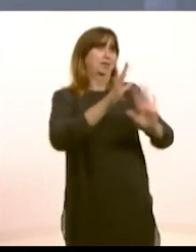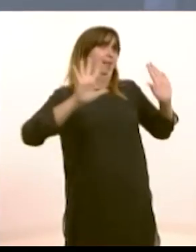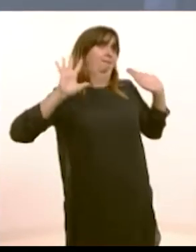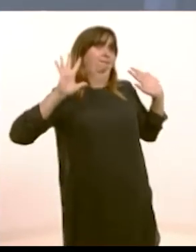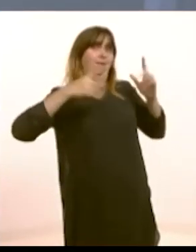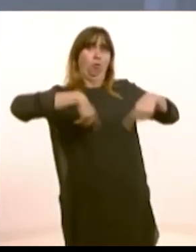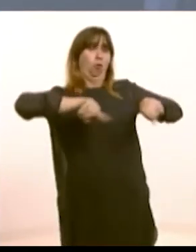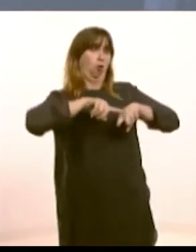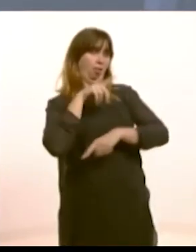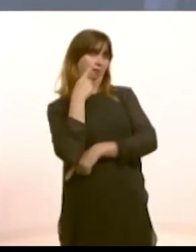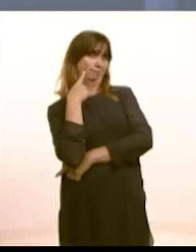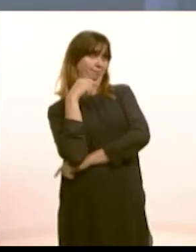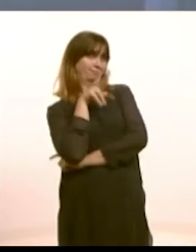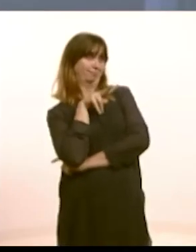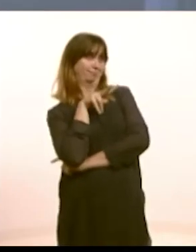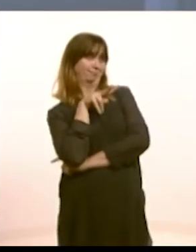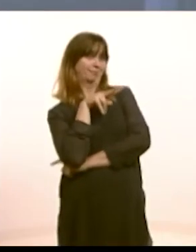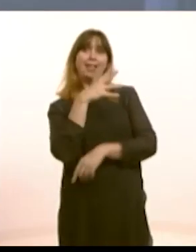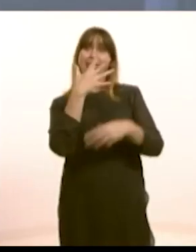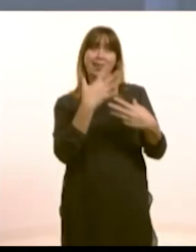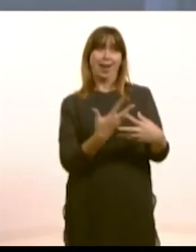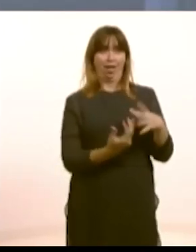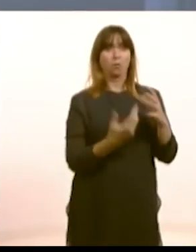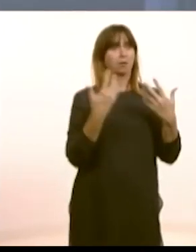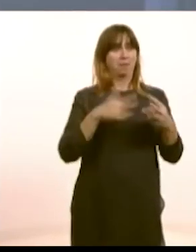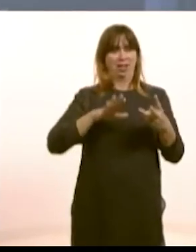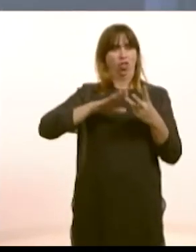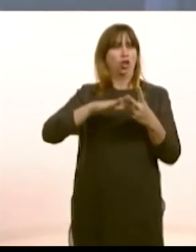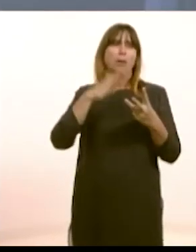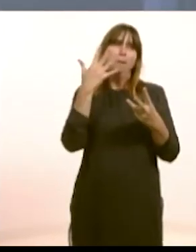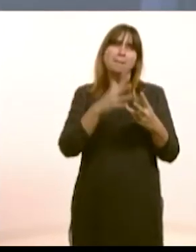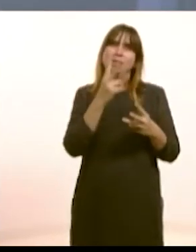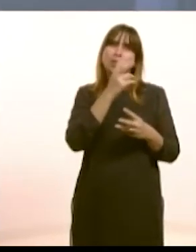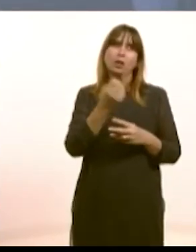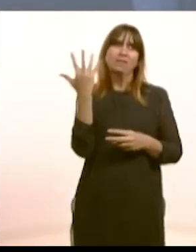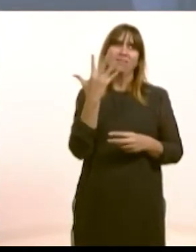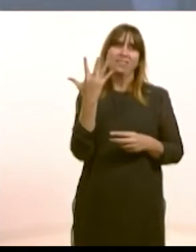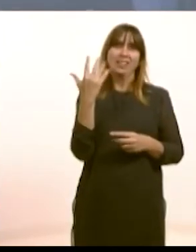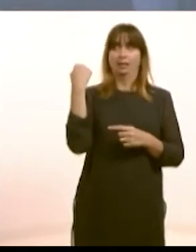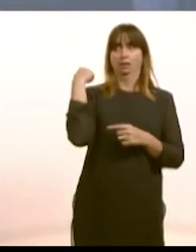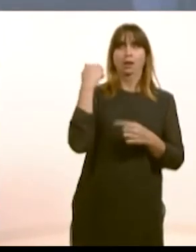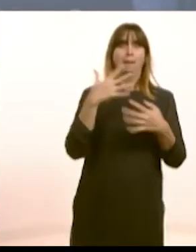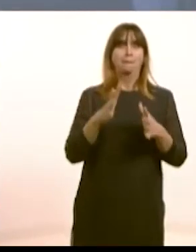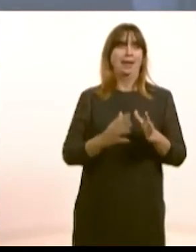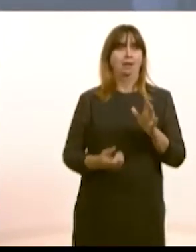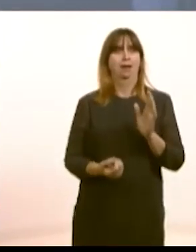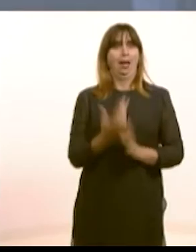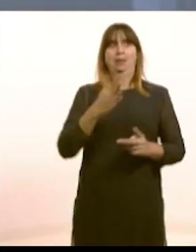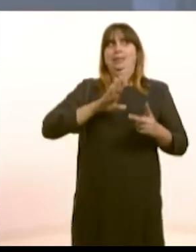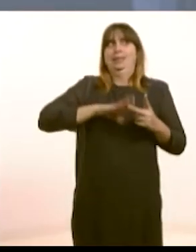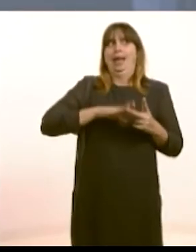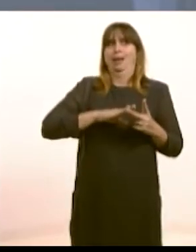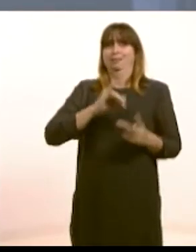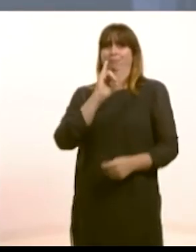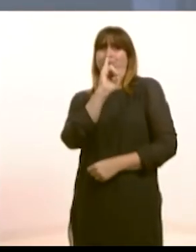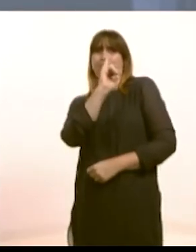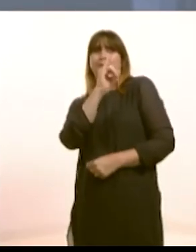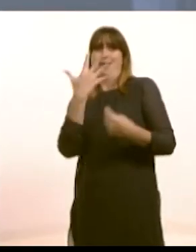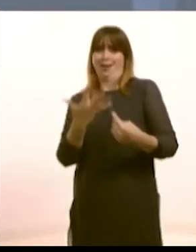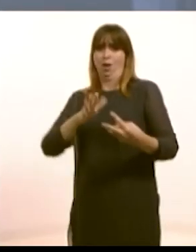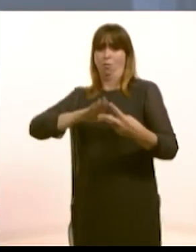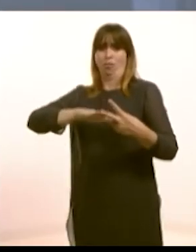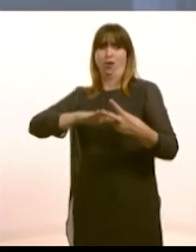may it continue. As I say, we're now into the trilogy stage, we are, because we had the sequel in 2015, we did. But the other point that was raised last week by my colleague